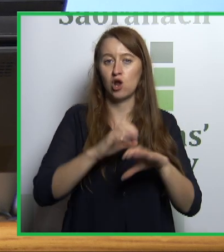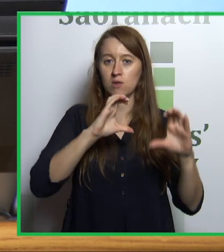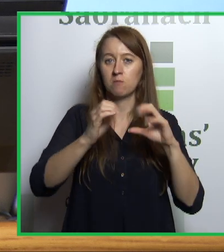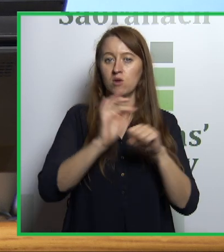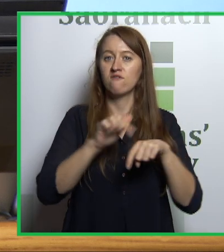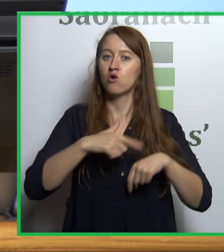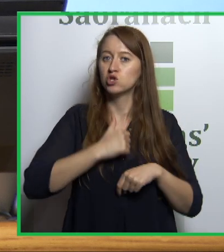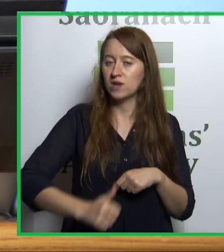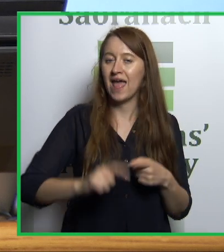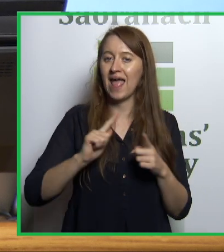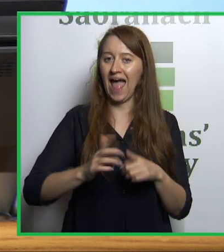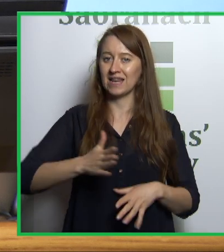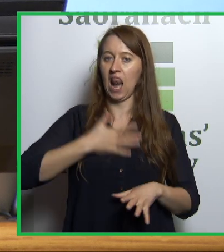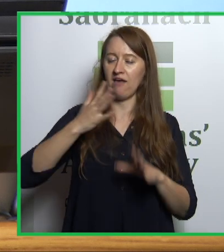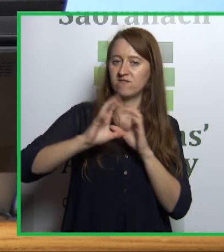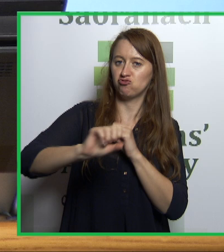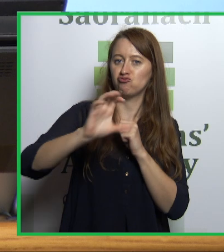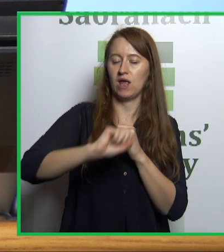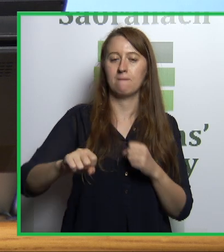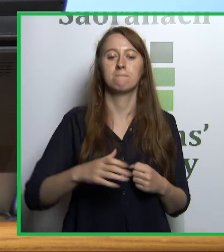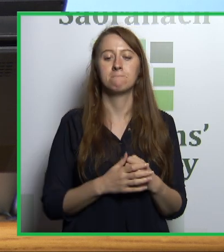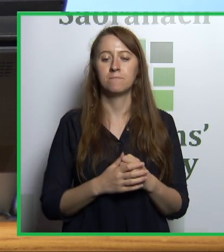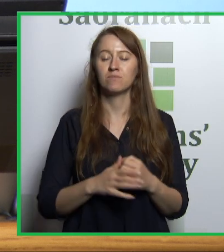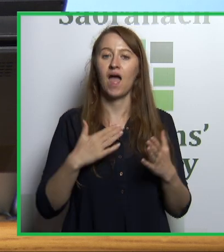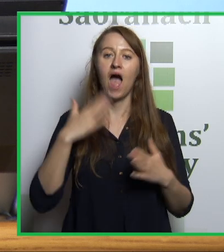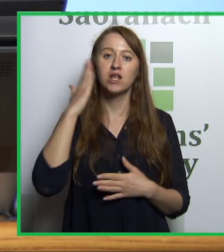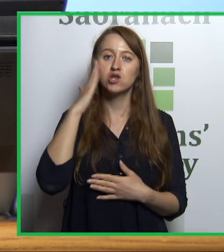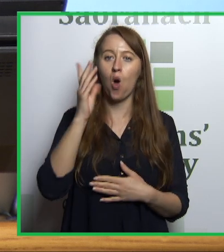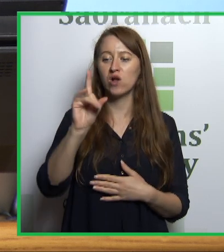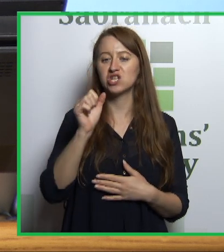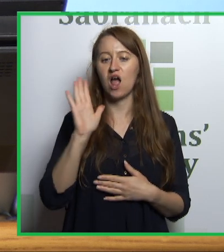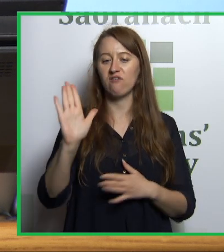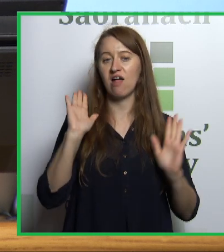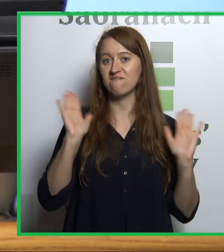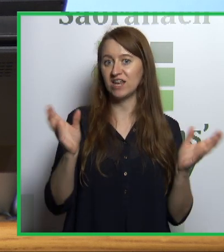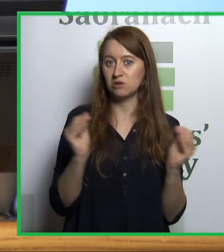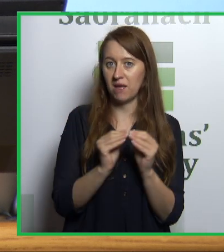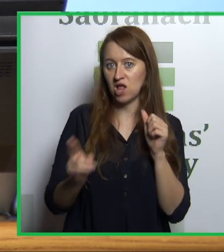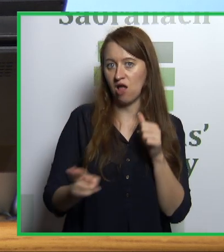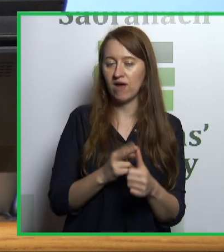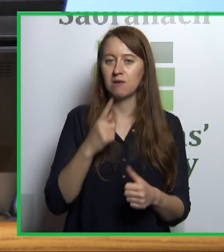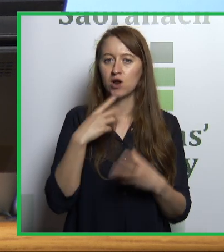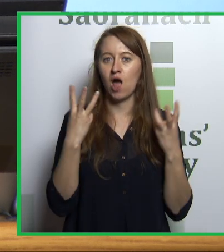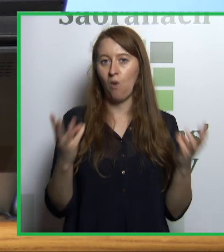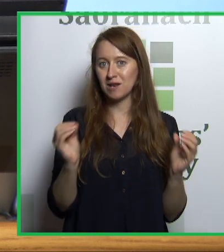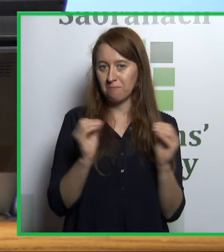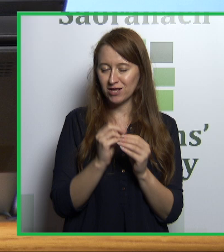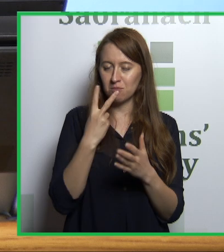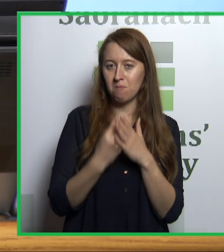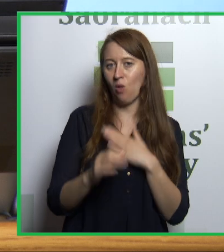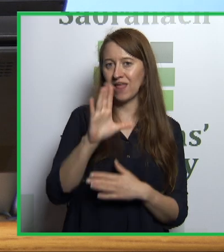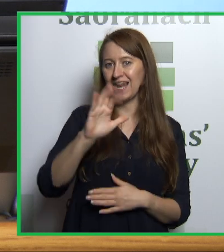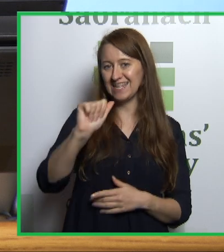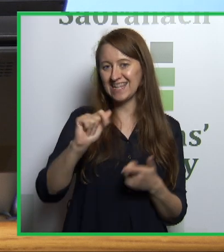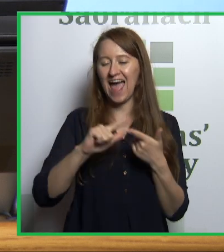which is not a simple task. I know Derval made a reference, and I do want to make a particular reference to Lisa and Sarah, our Irish